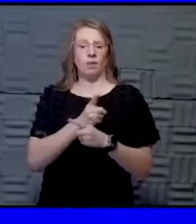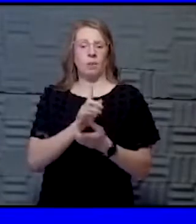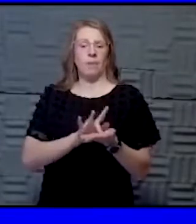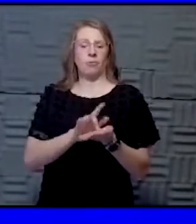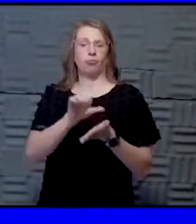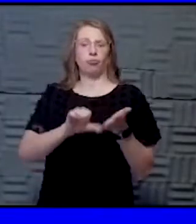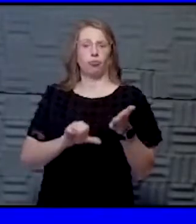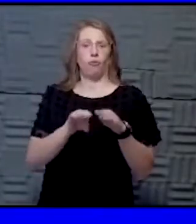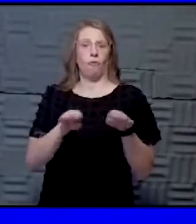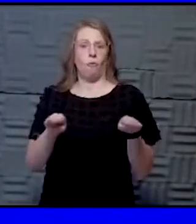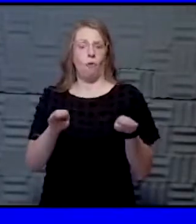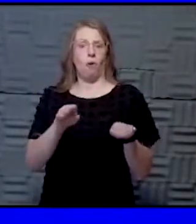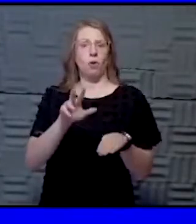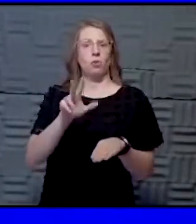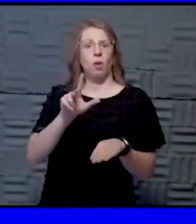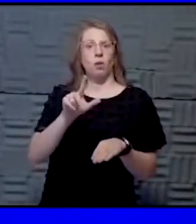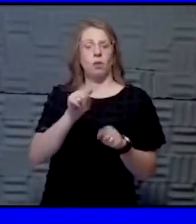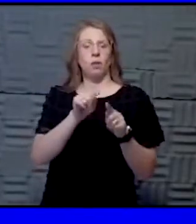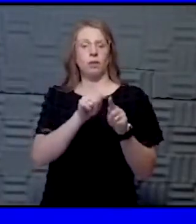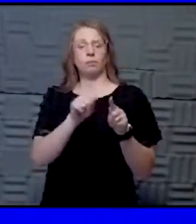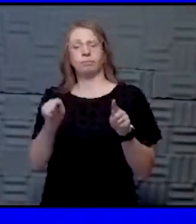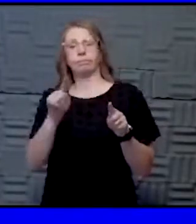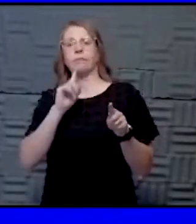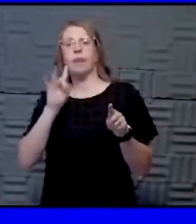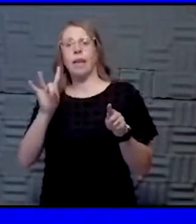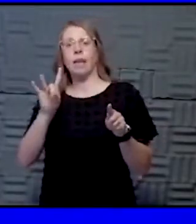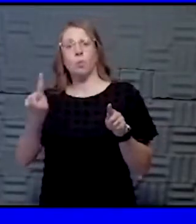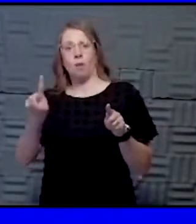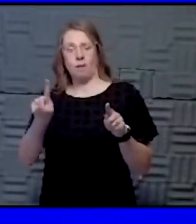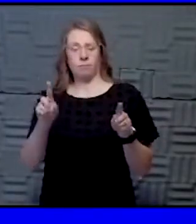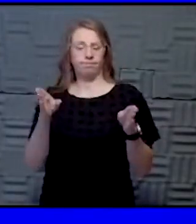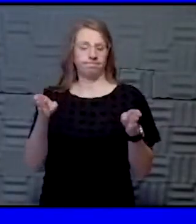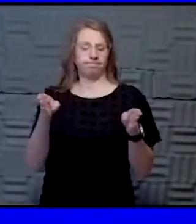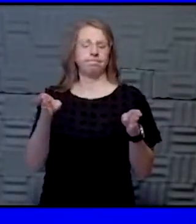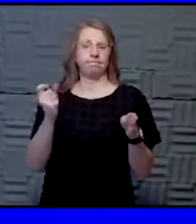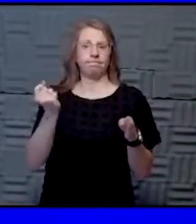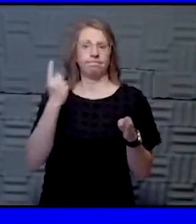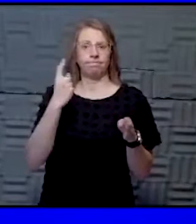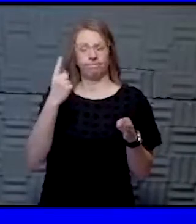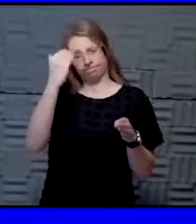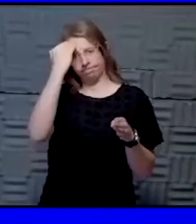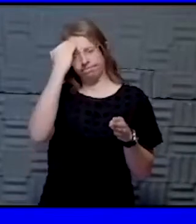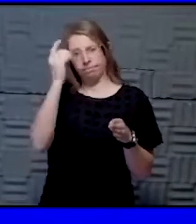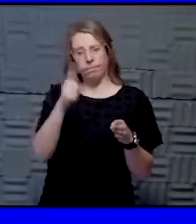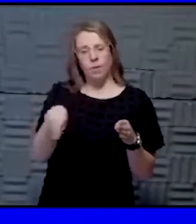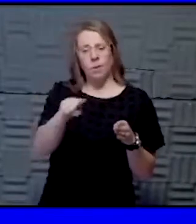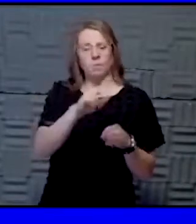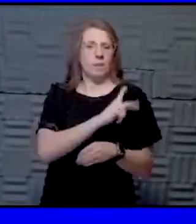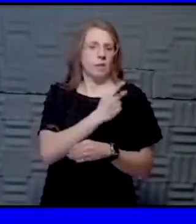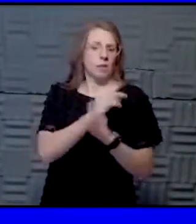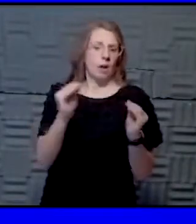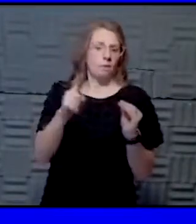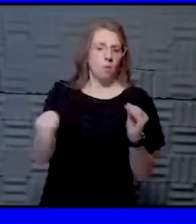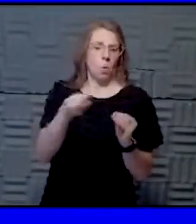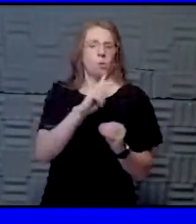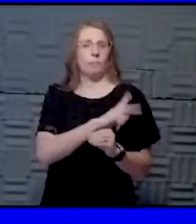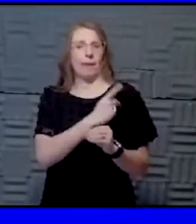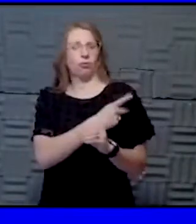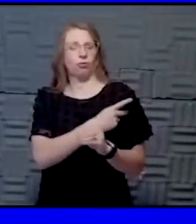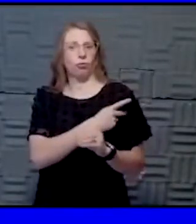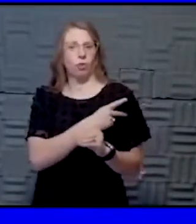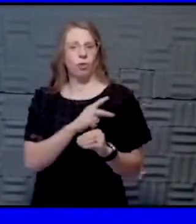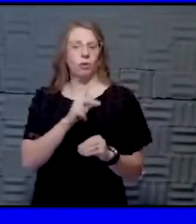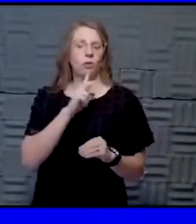floors, 23 to 81. We know and understand that those patients, none of those patients in